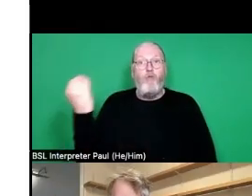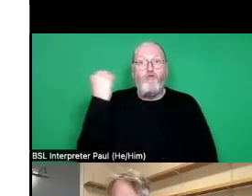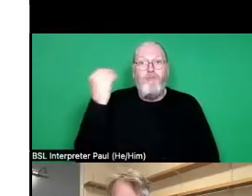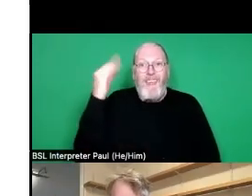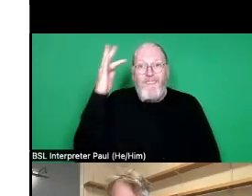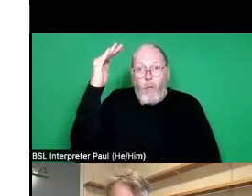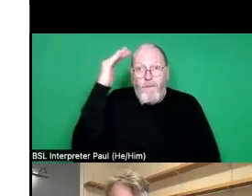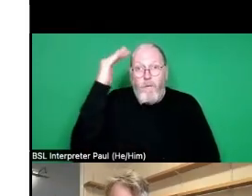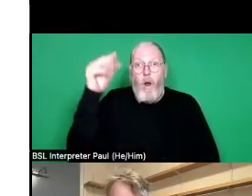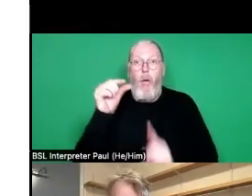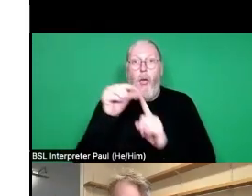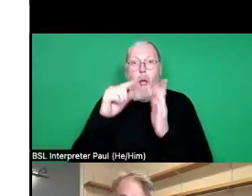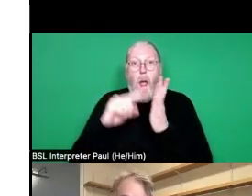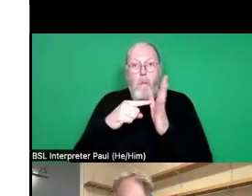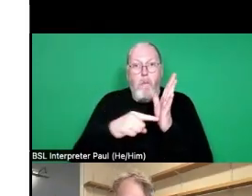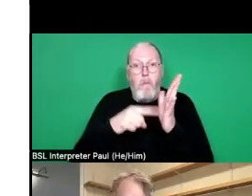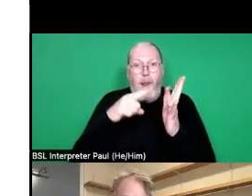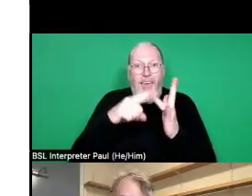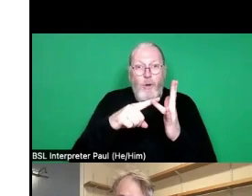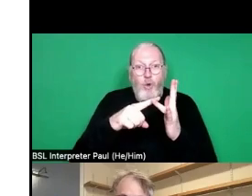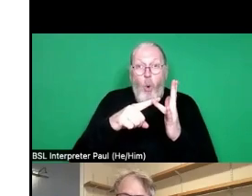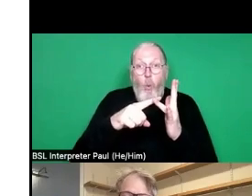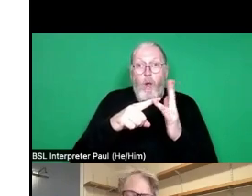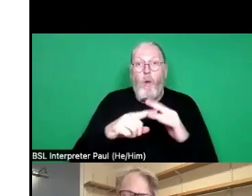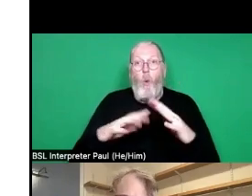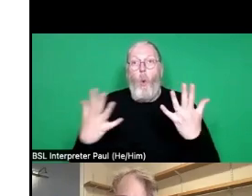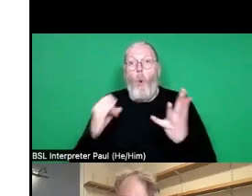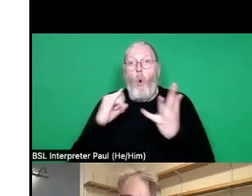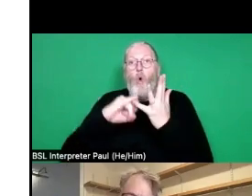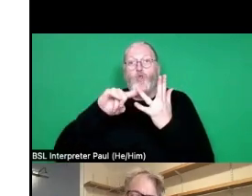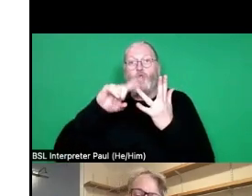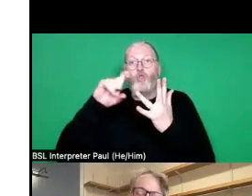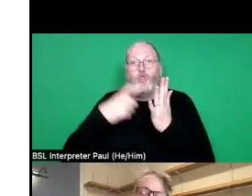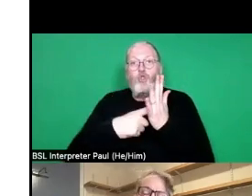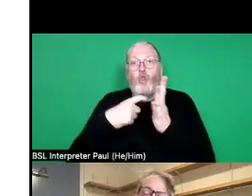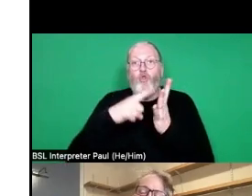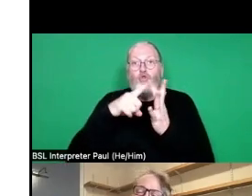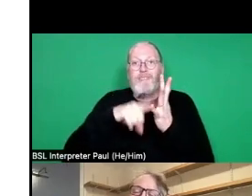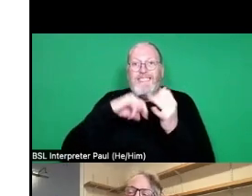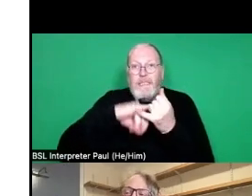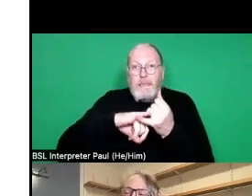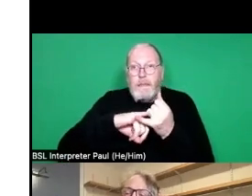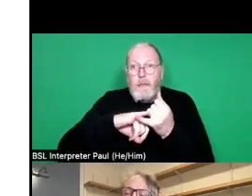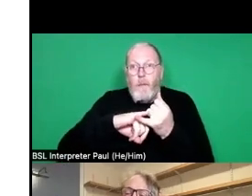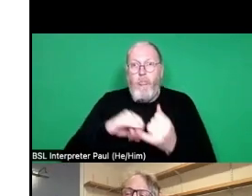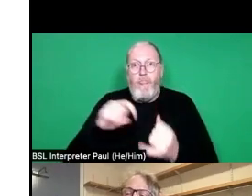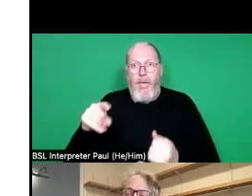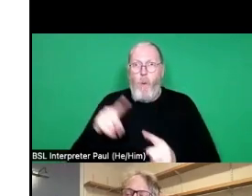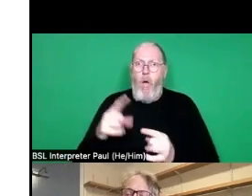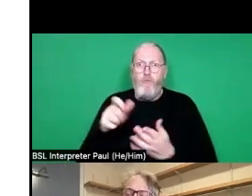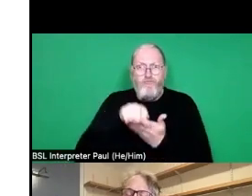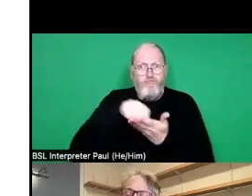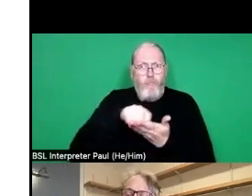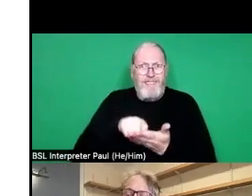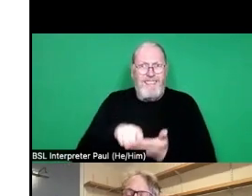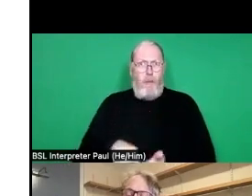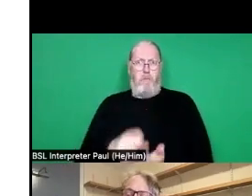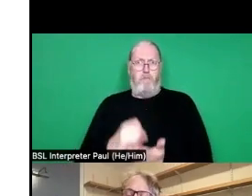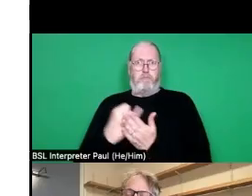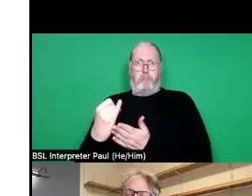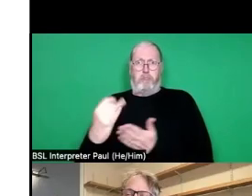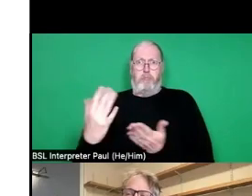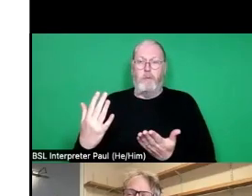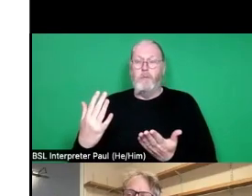and referring in turn to Socrates, the idea of writing, the idea that writing. So Stiegler's concern is that